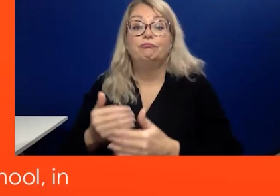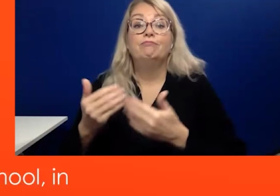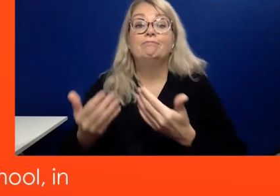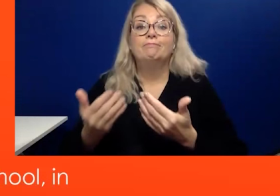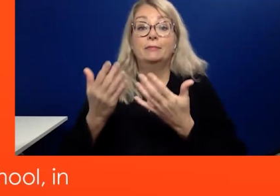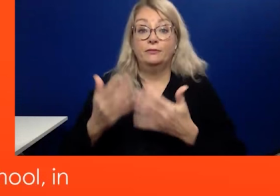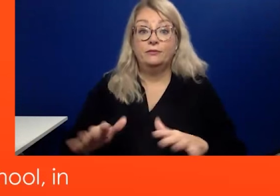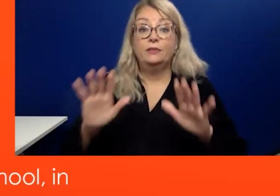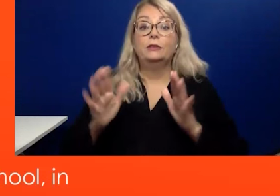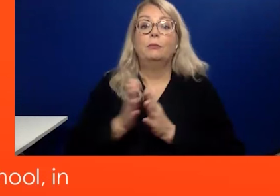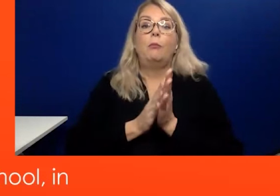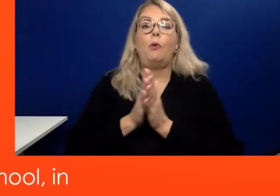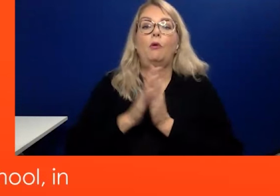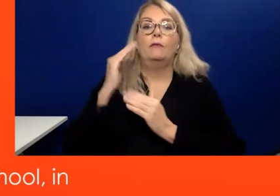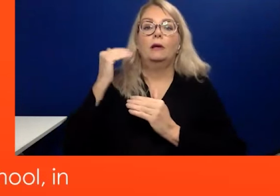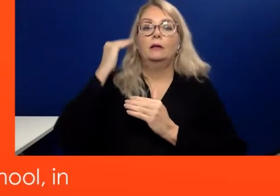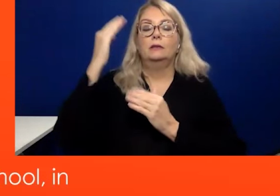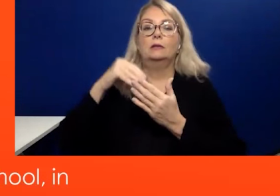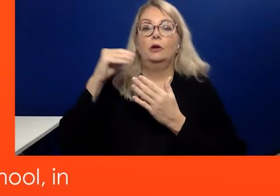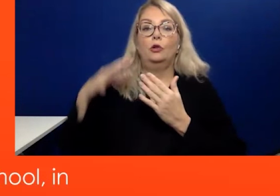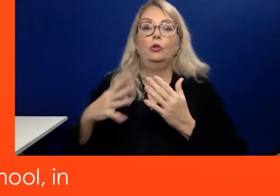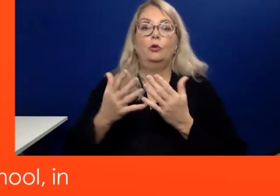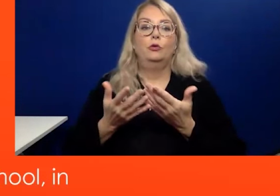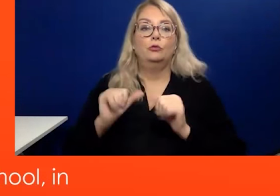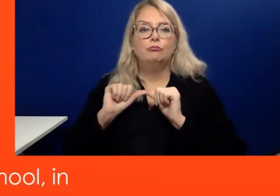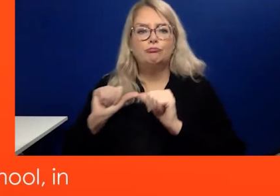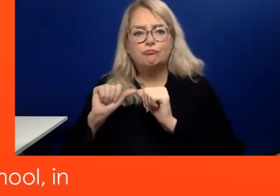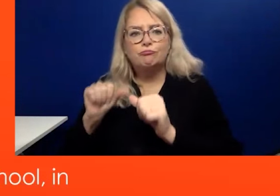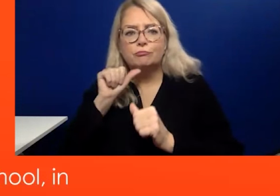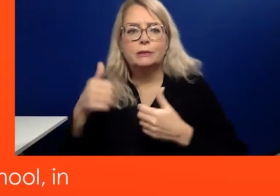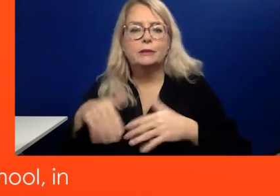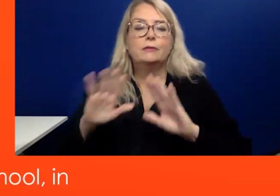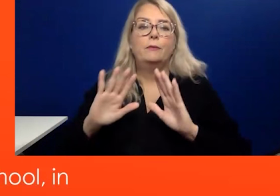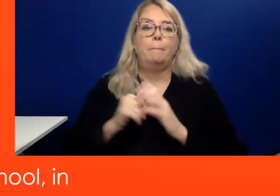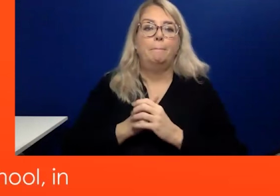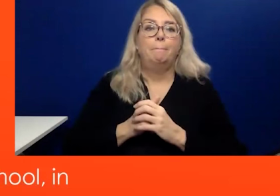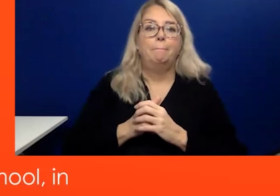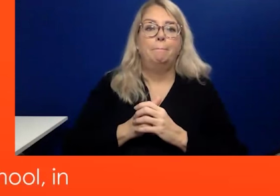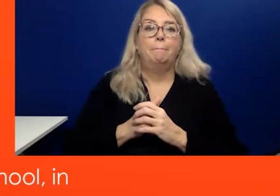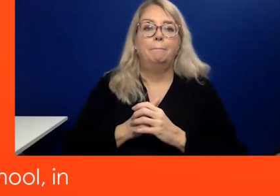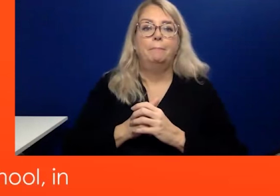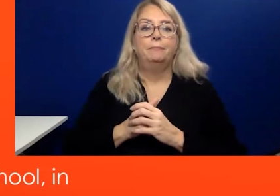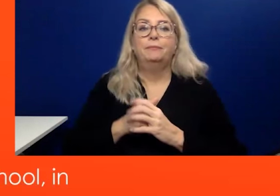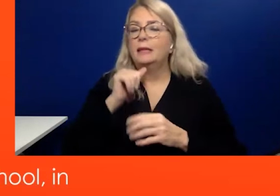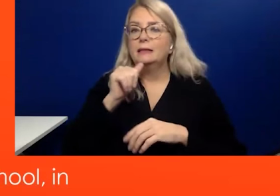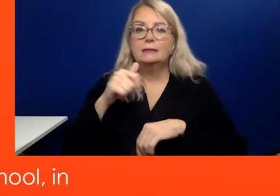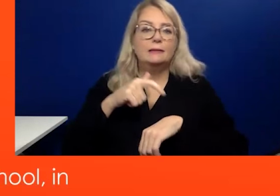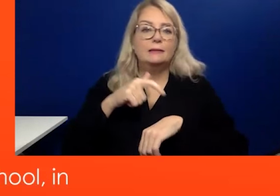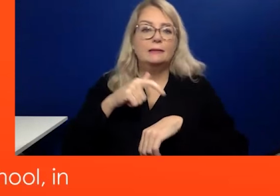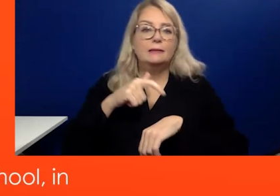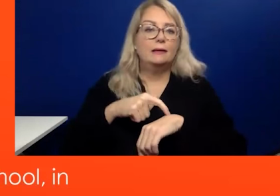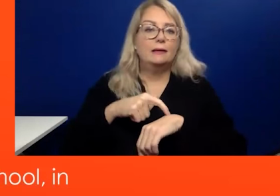being made. March forward. This may be one of the hardest things to deal with as a college. When I finished a course